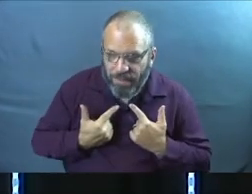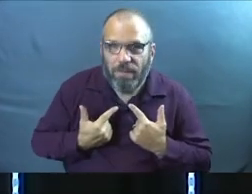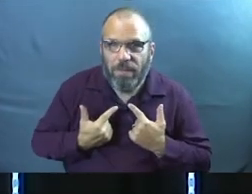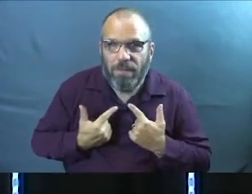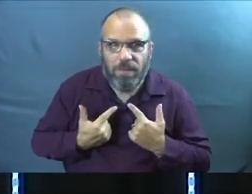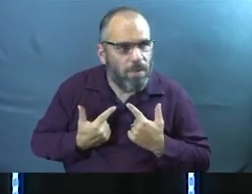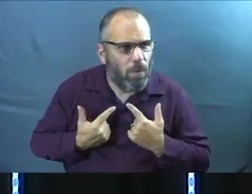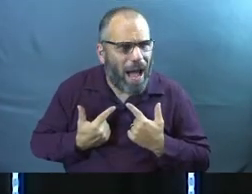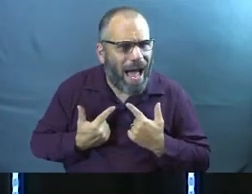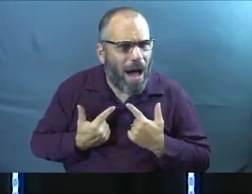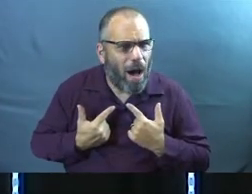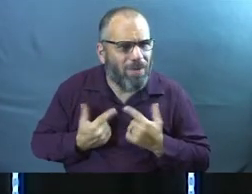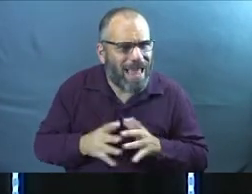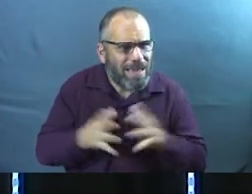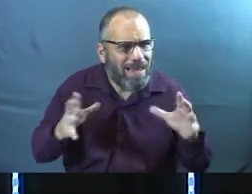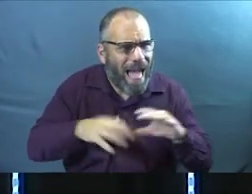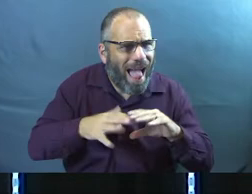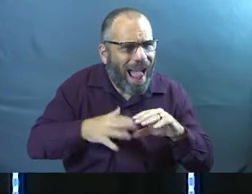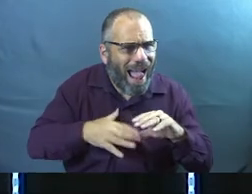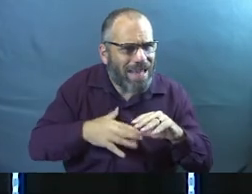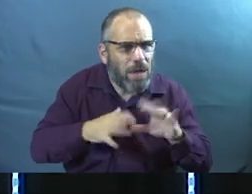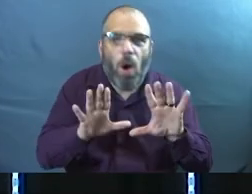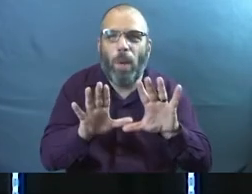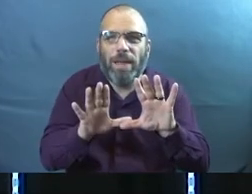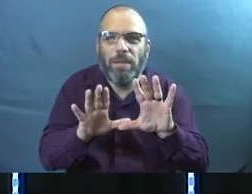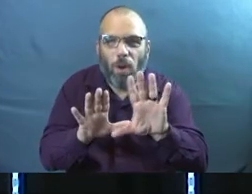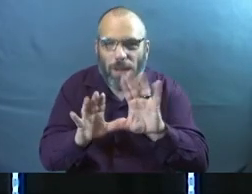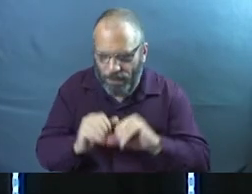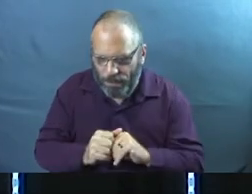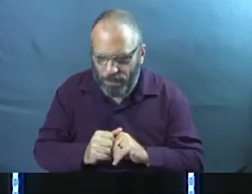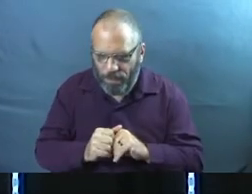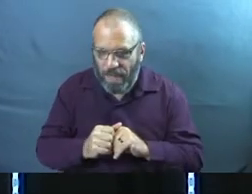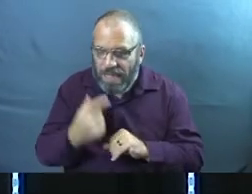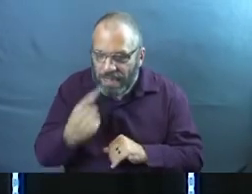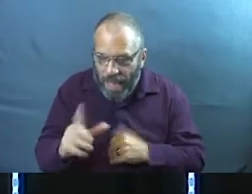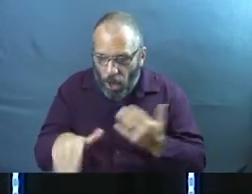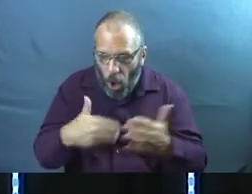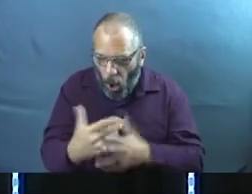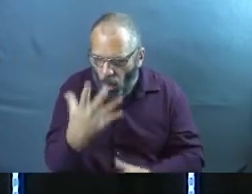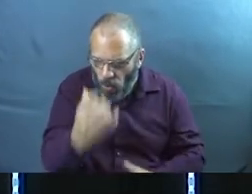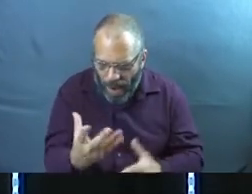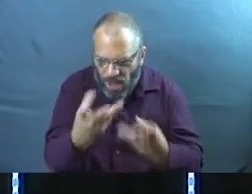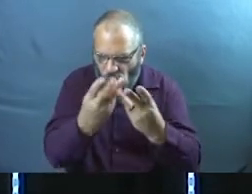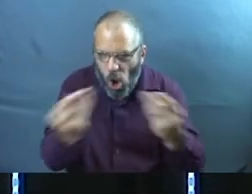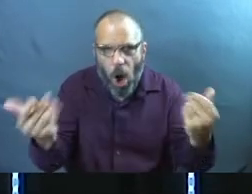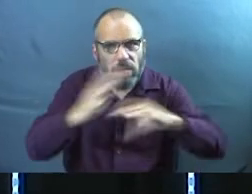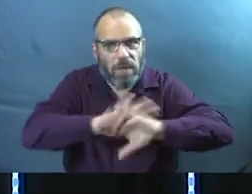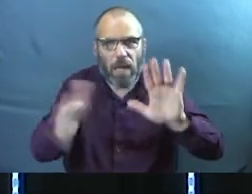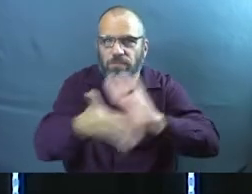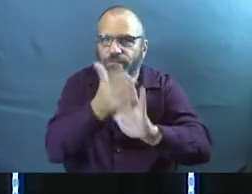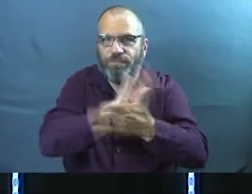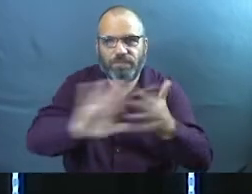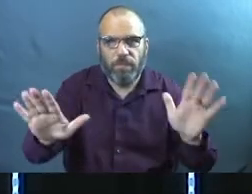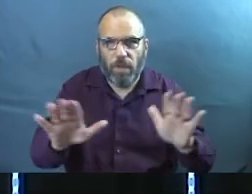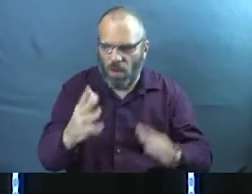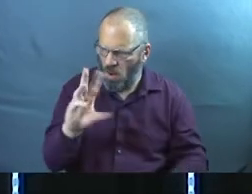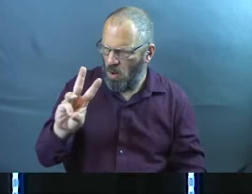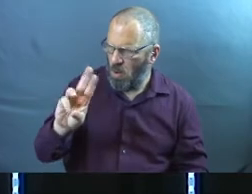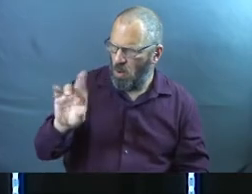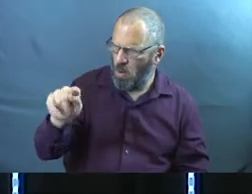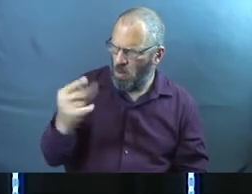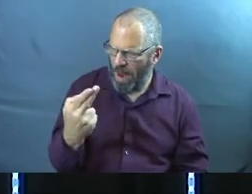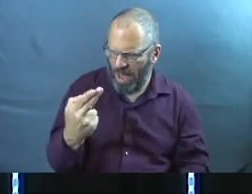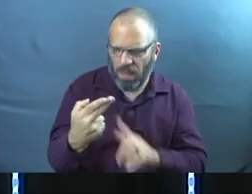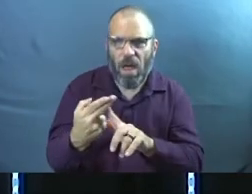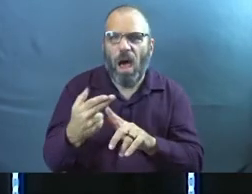You're like, well, that's a mouthful. I know, but pay attention to the wrath part. Is he saying all the wrath is gone? What's wrath?